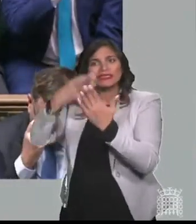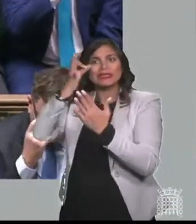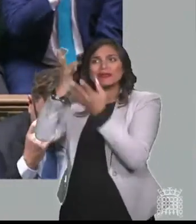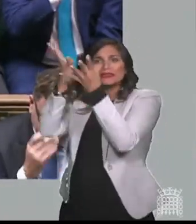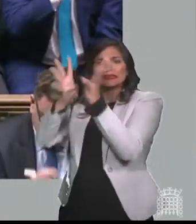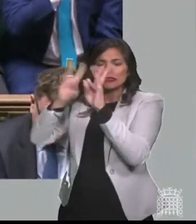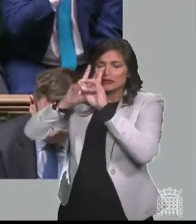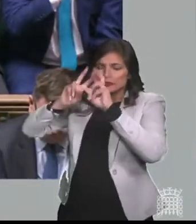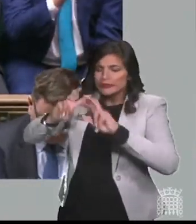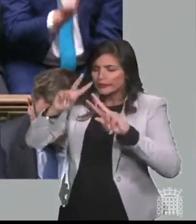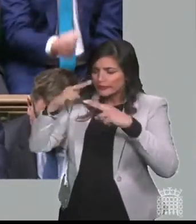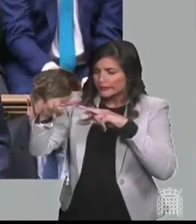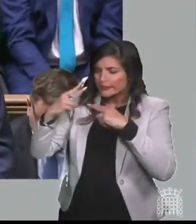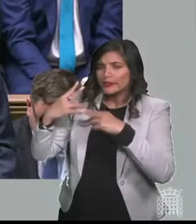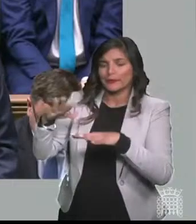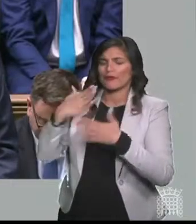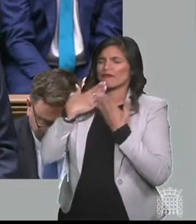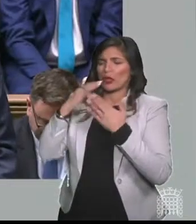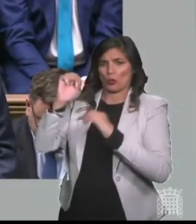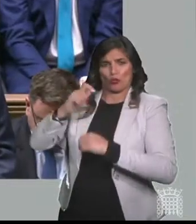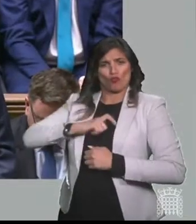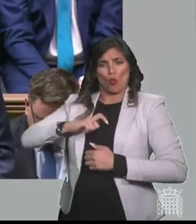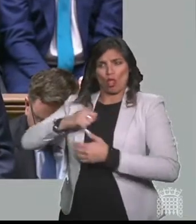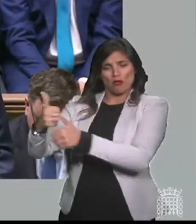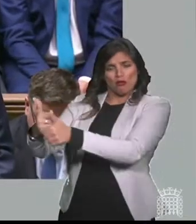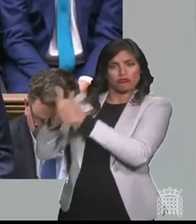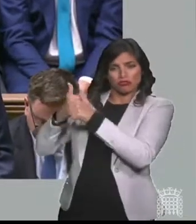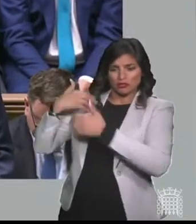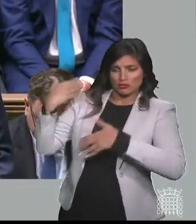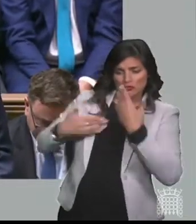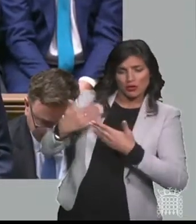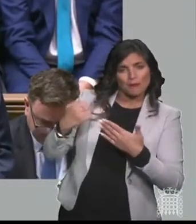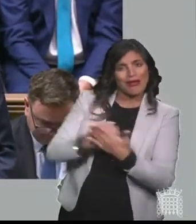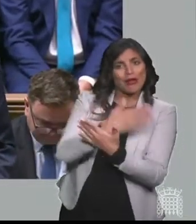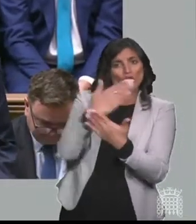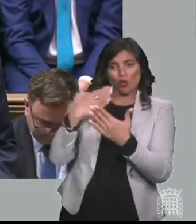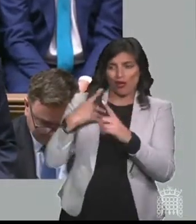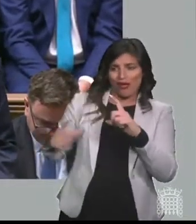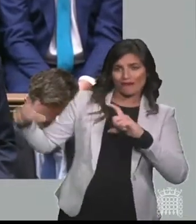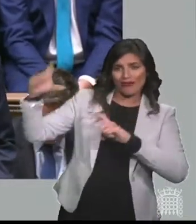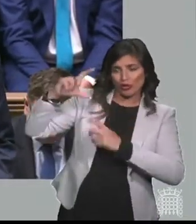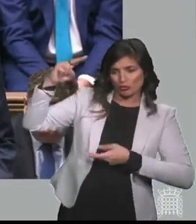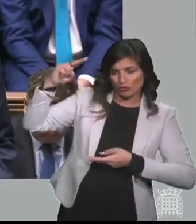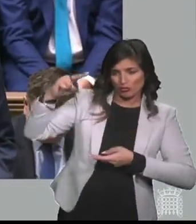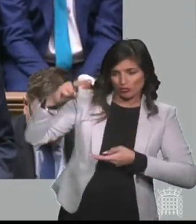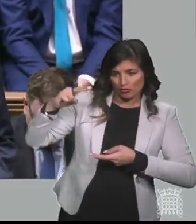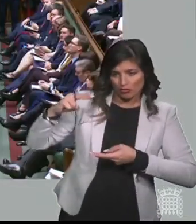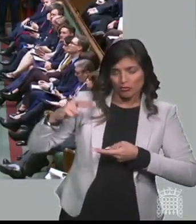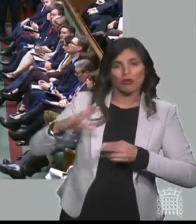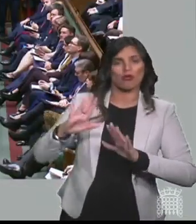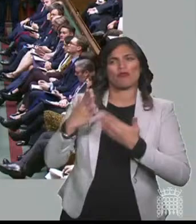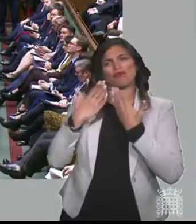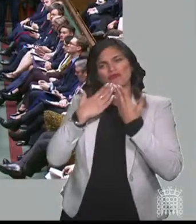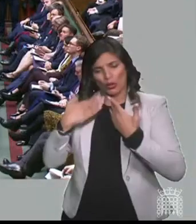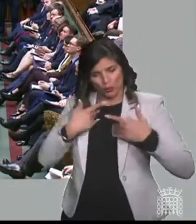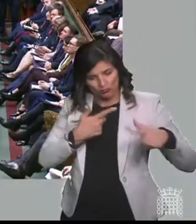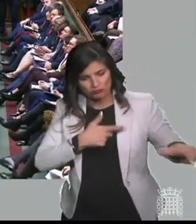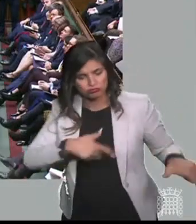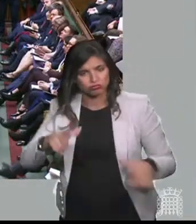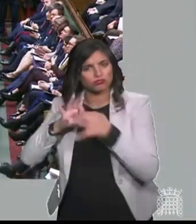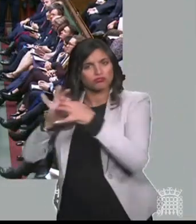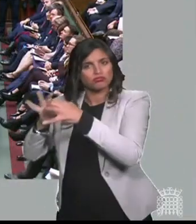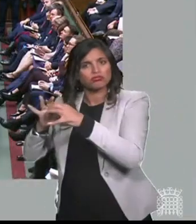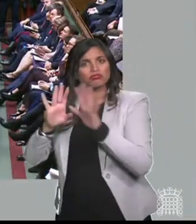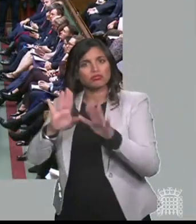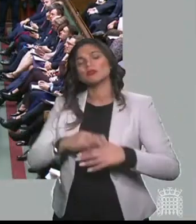inflation down, and we will continue to back them to do whatever it takes until the job is done. But as we do,